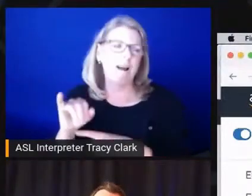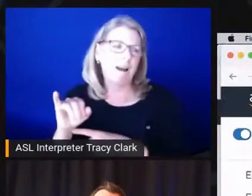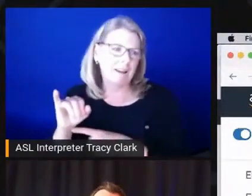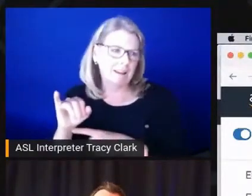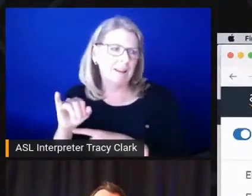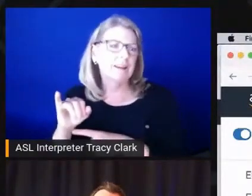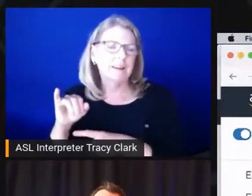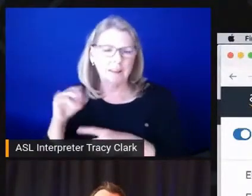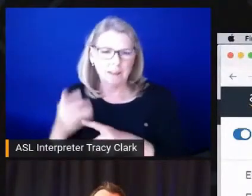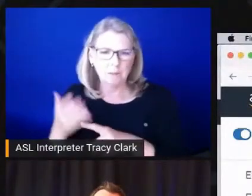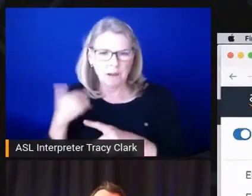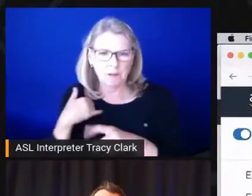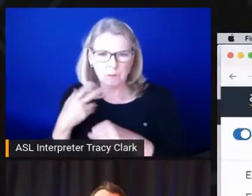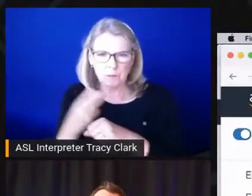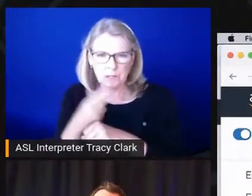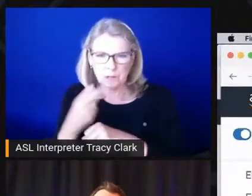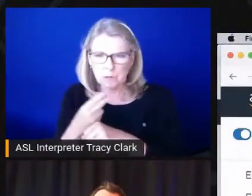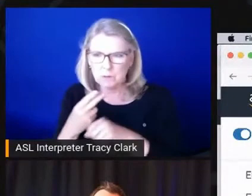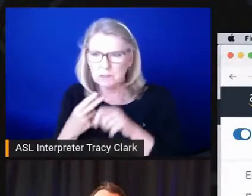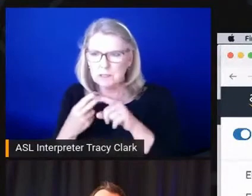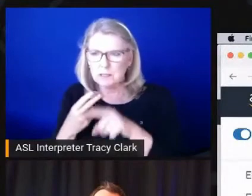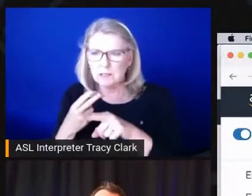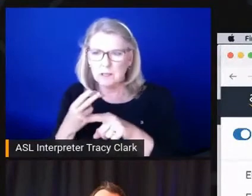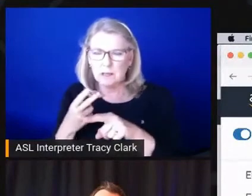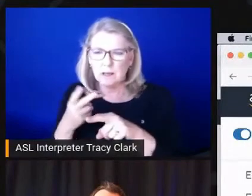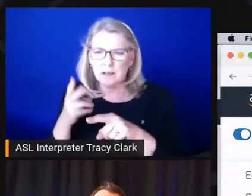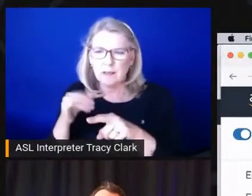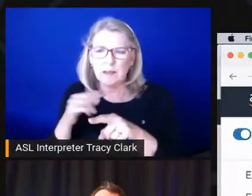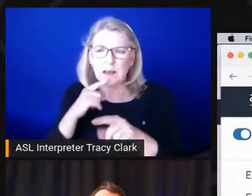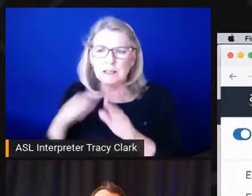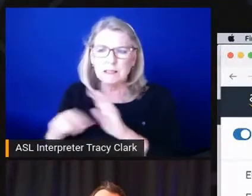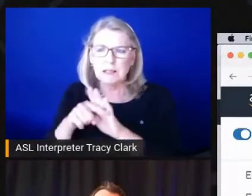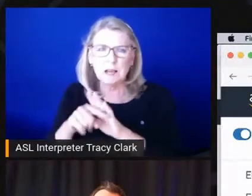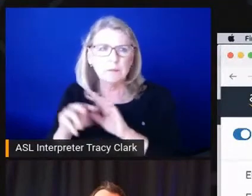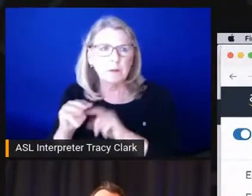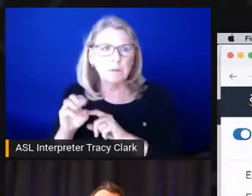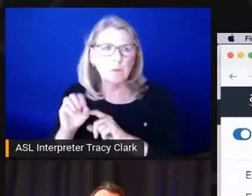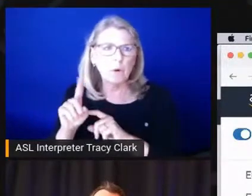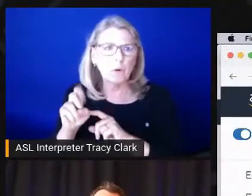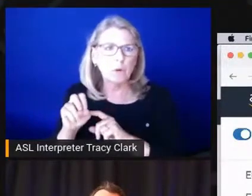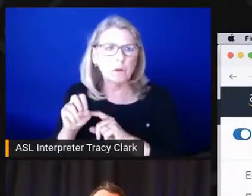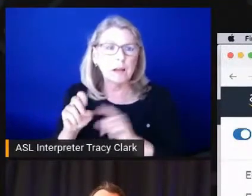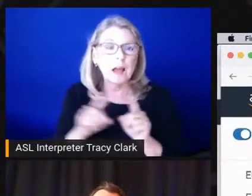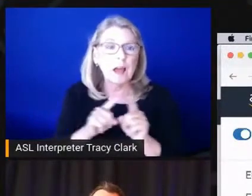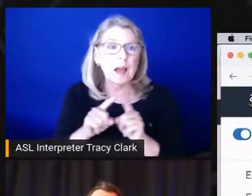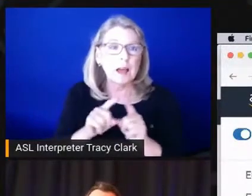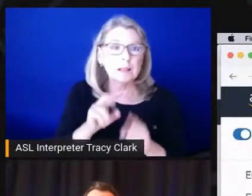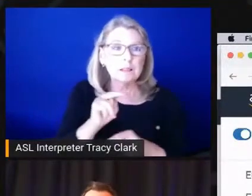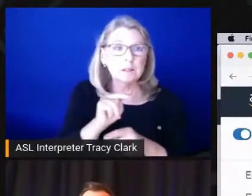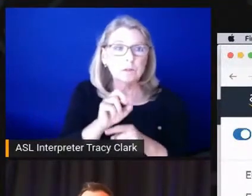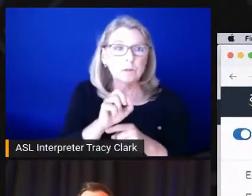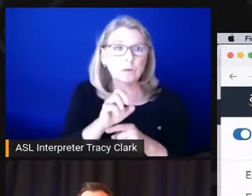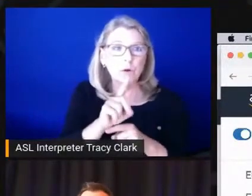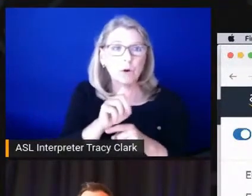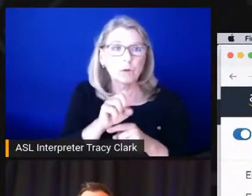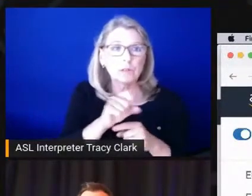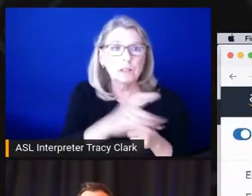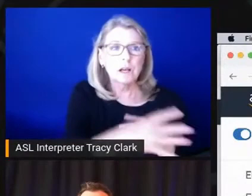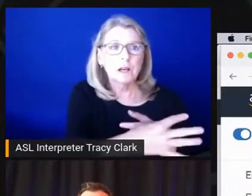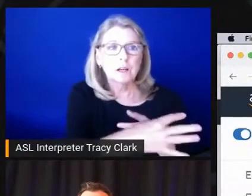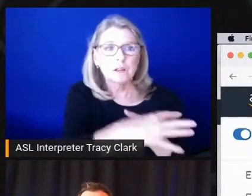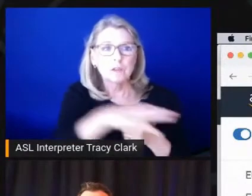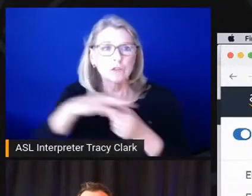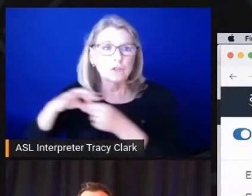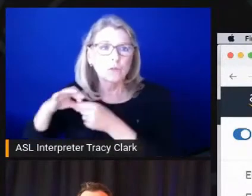the prefix assignment mode. And as the nodes join the cluster, we do assign one